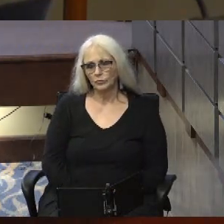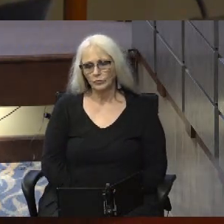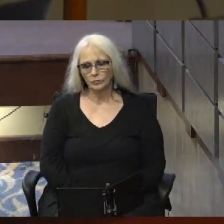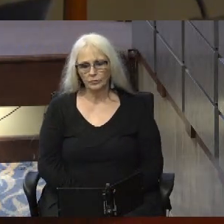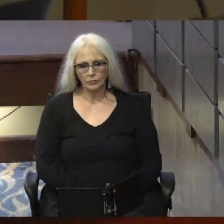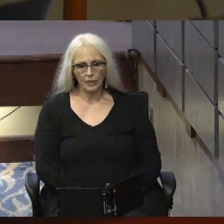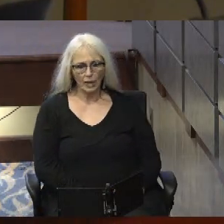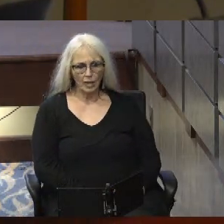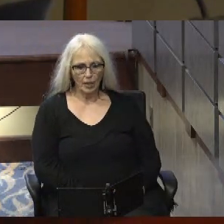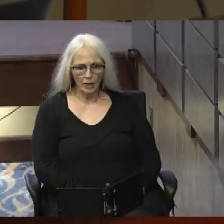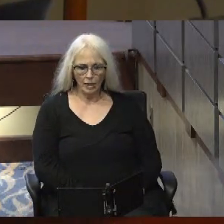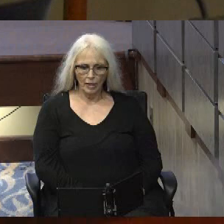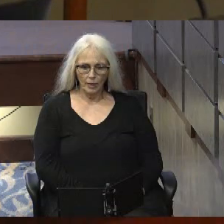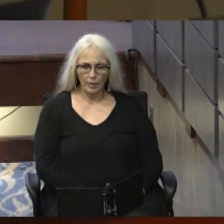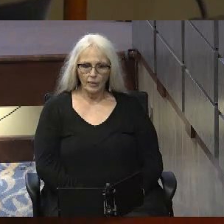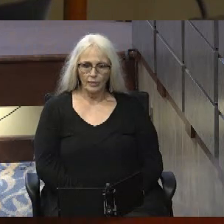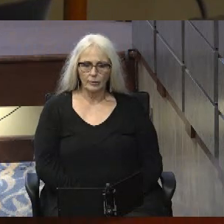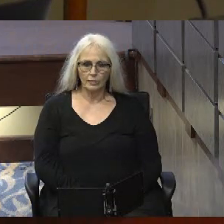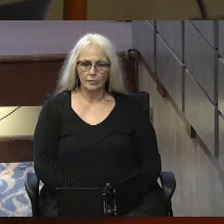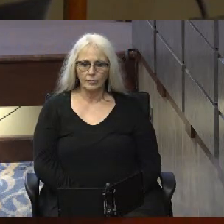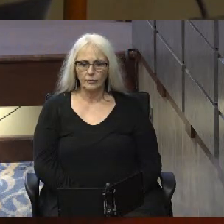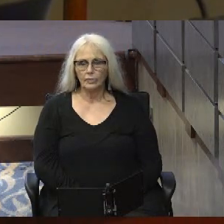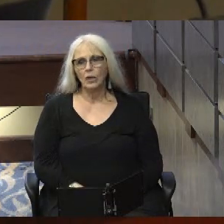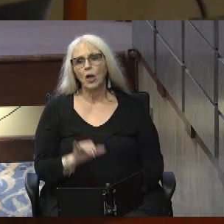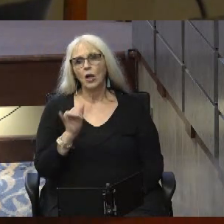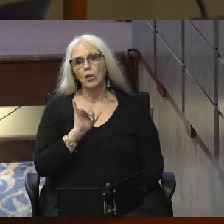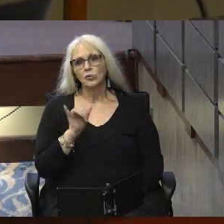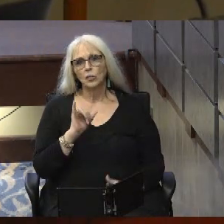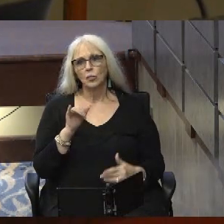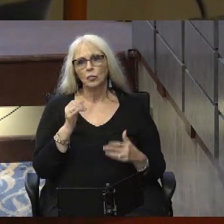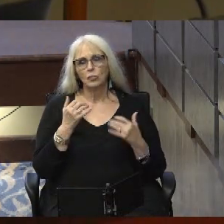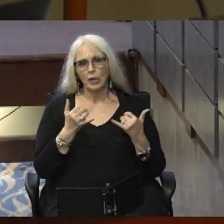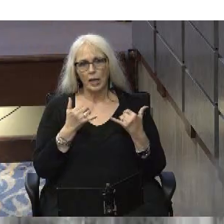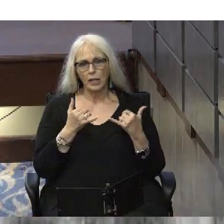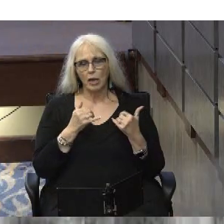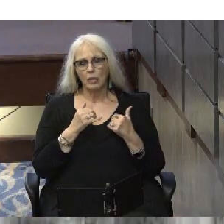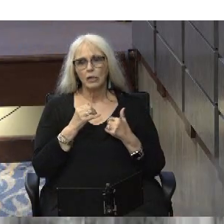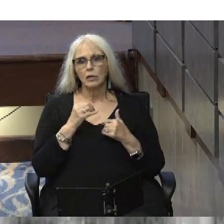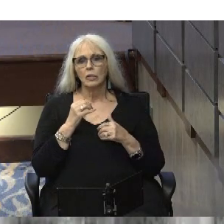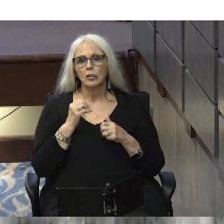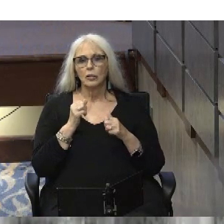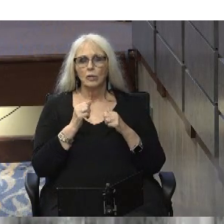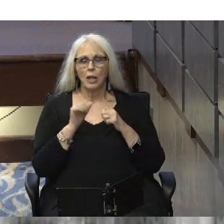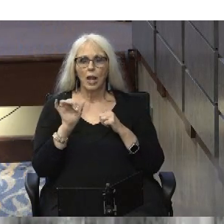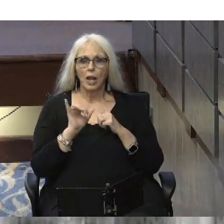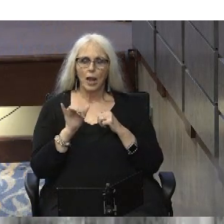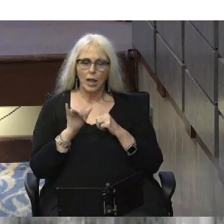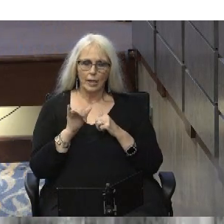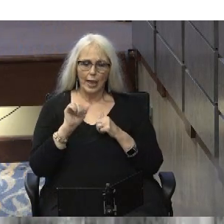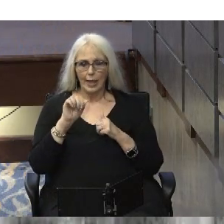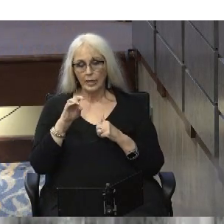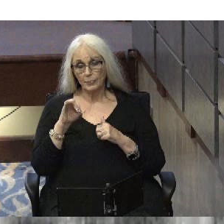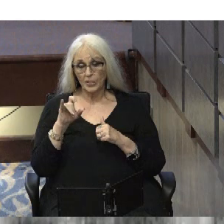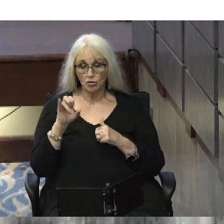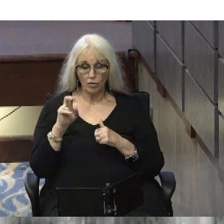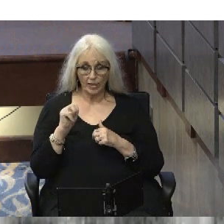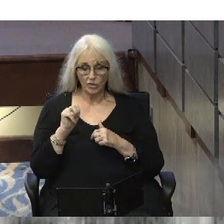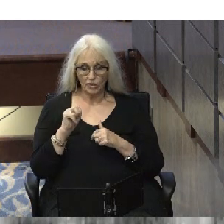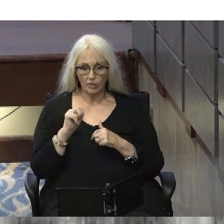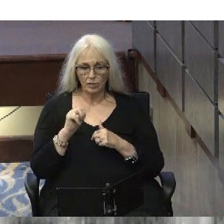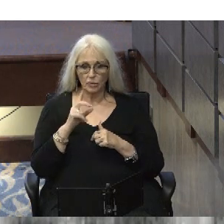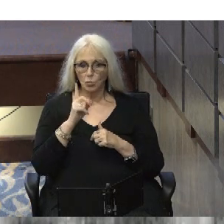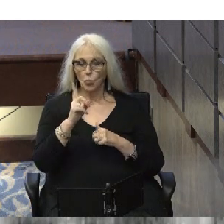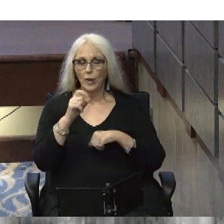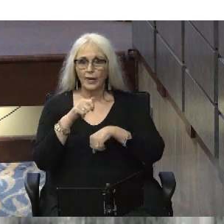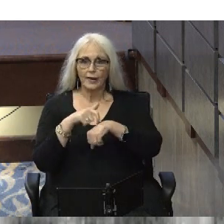before we mention the limitations on the note that we're at right now. So in terms of the administration, this is a